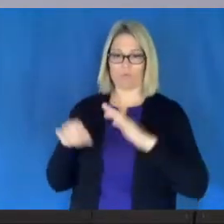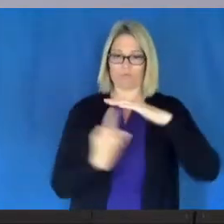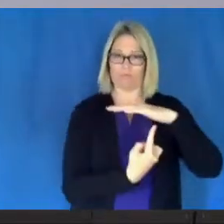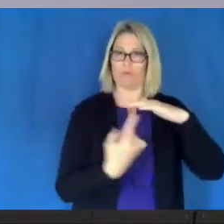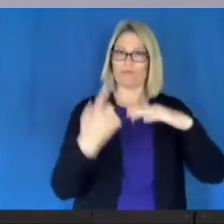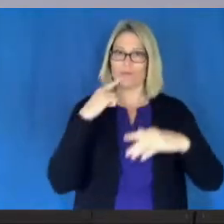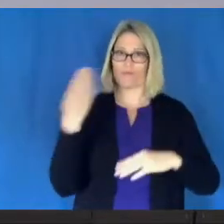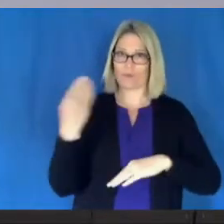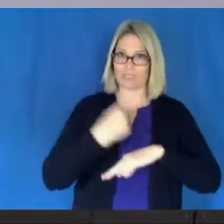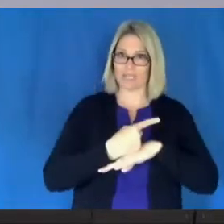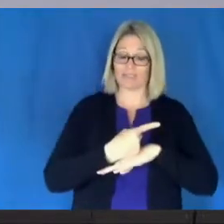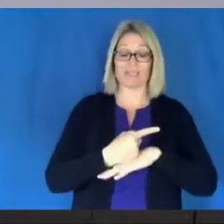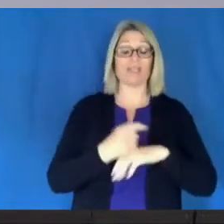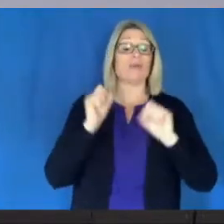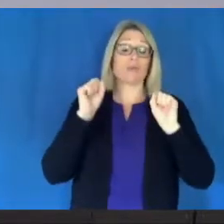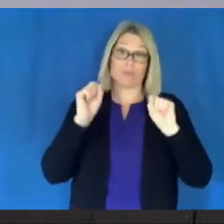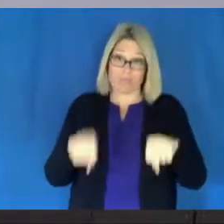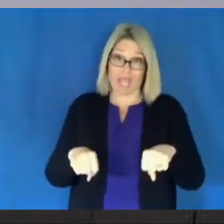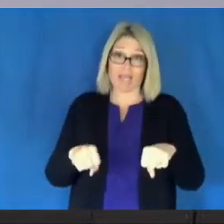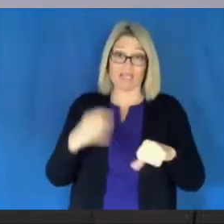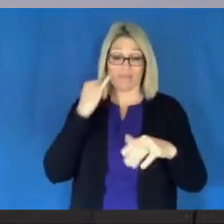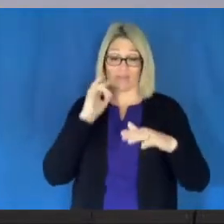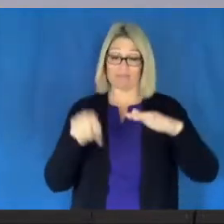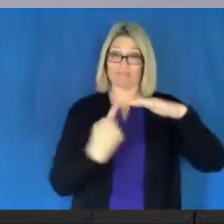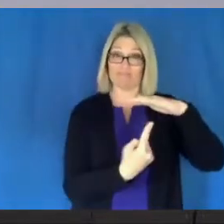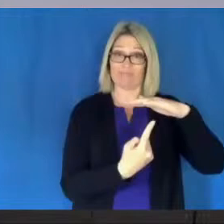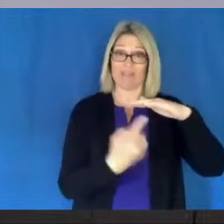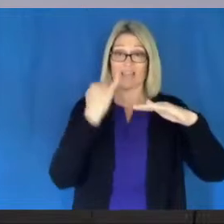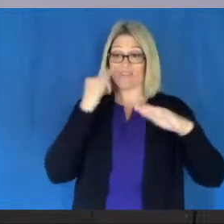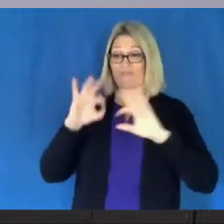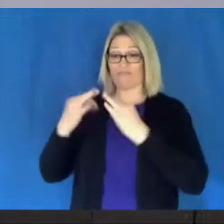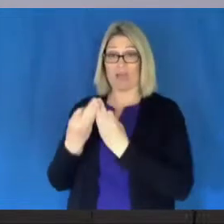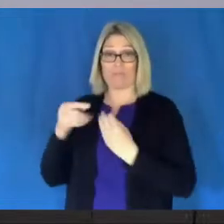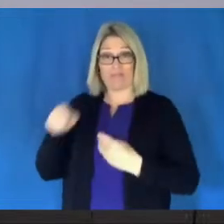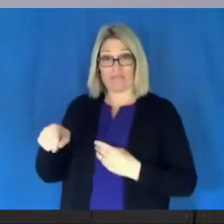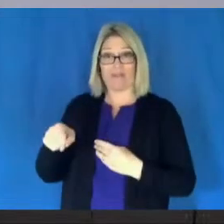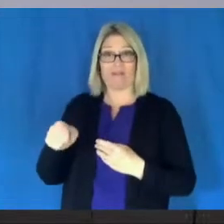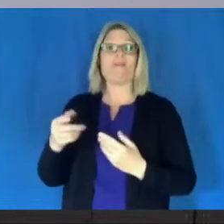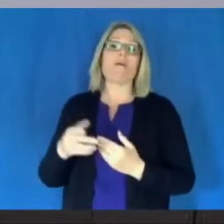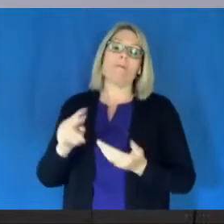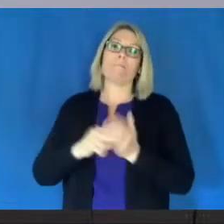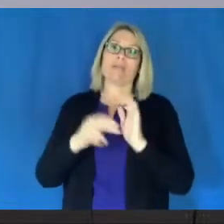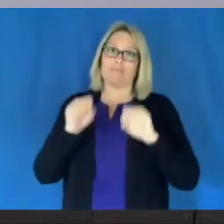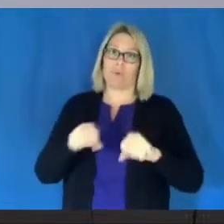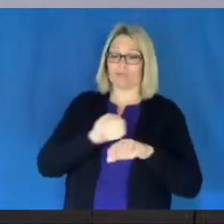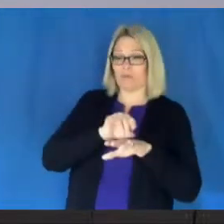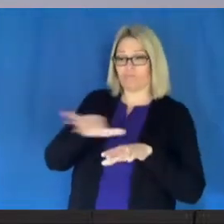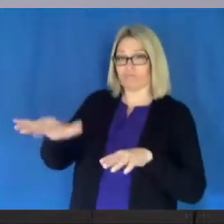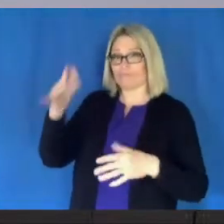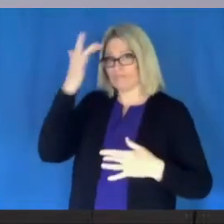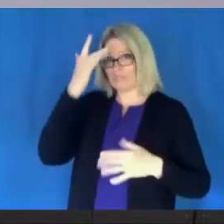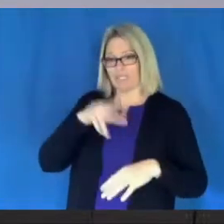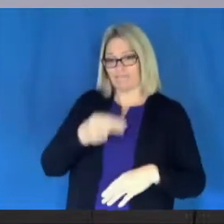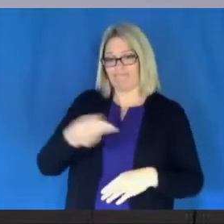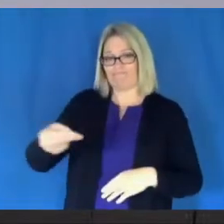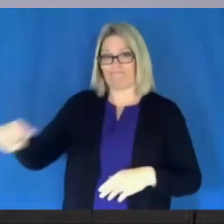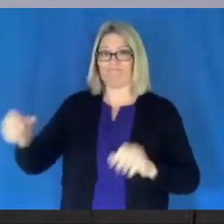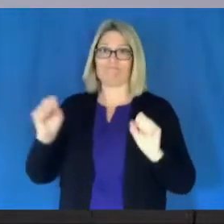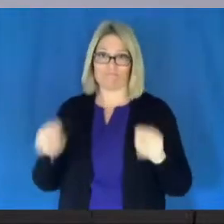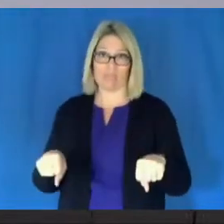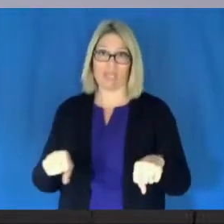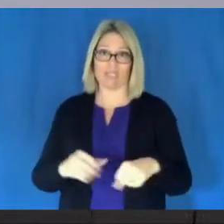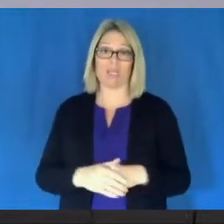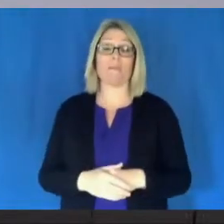a risk of transmission when someone is self-isolating with others who are not required to self-isolate. However, the risk can be